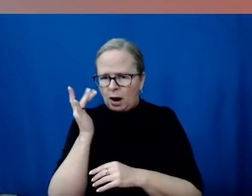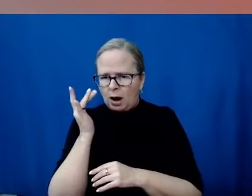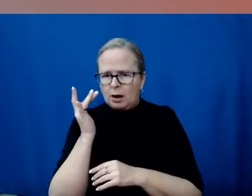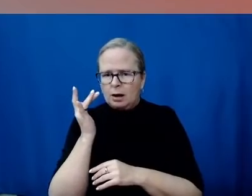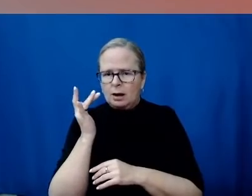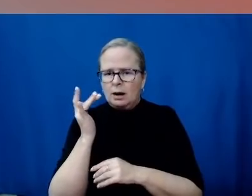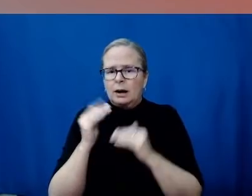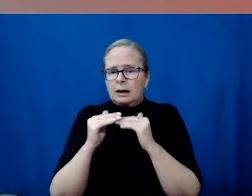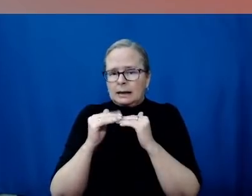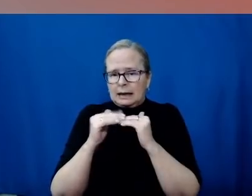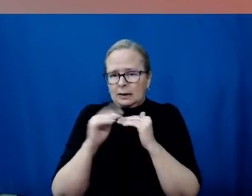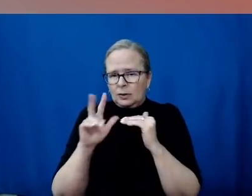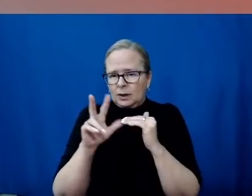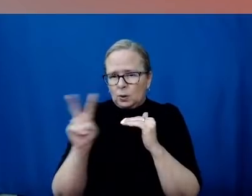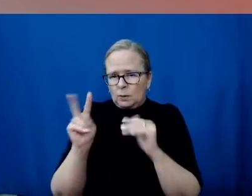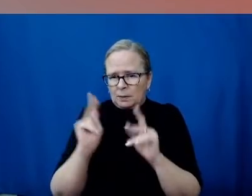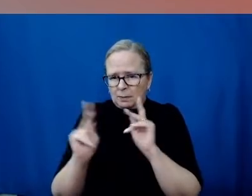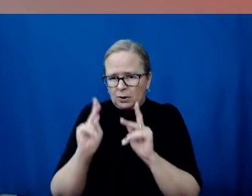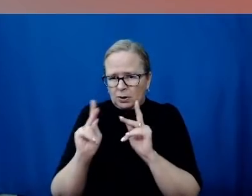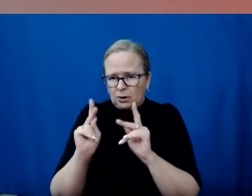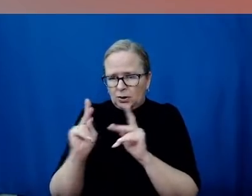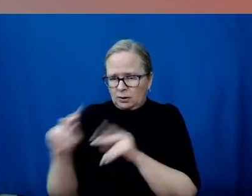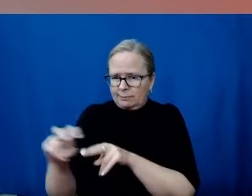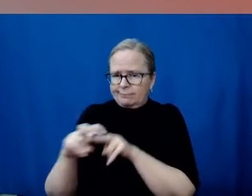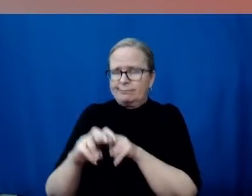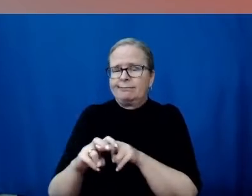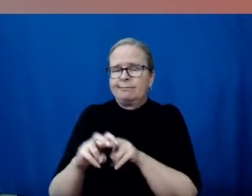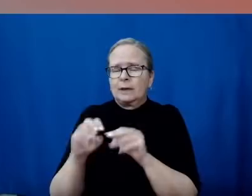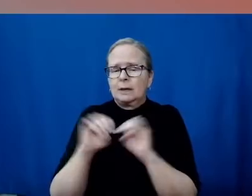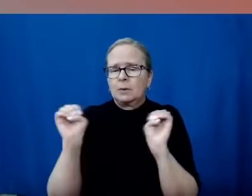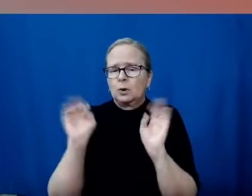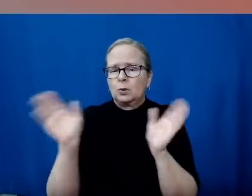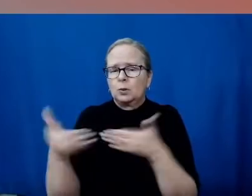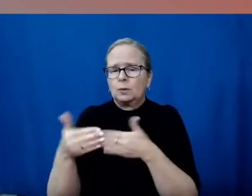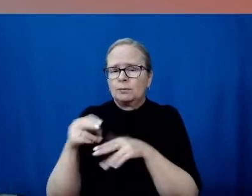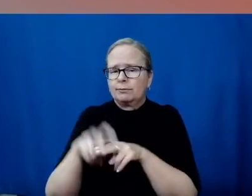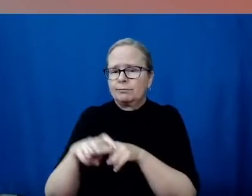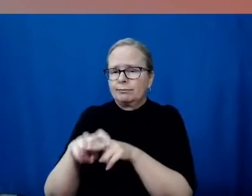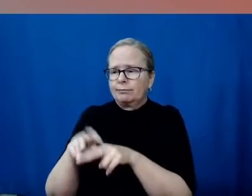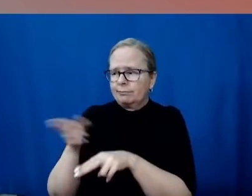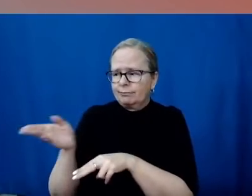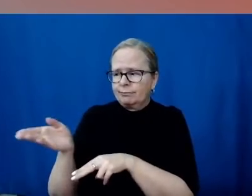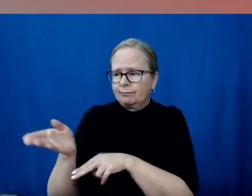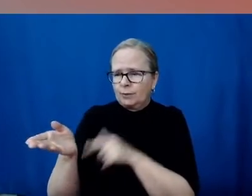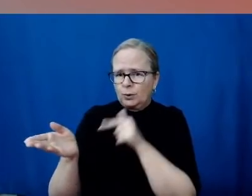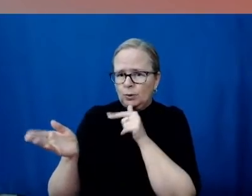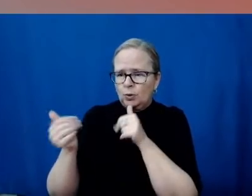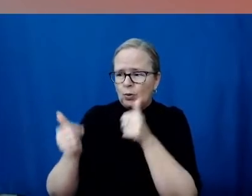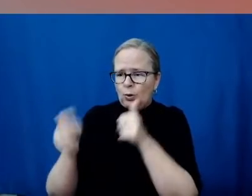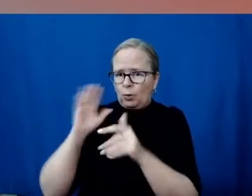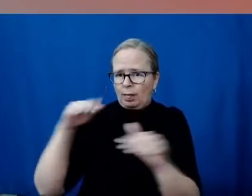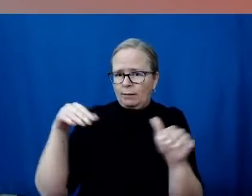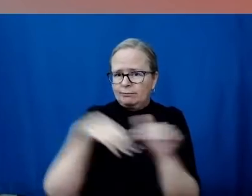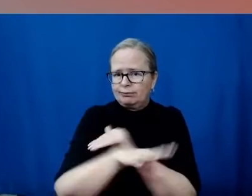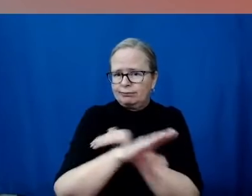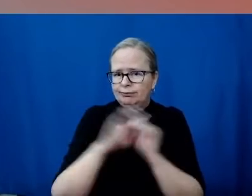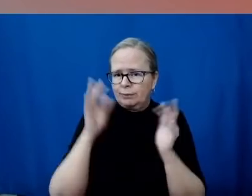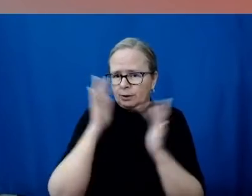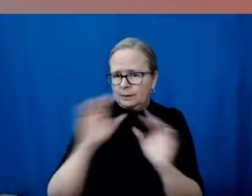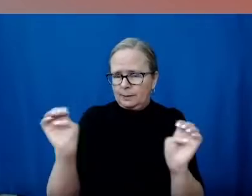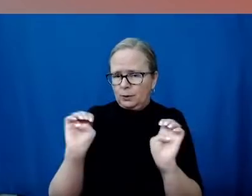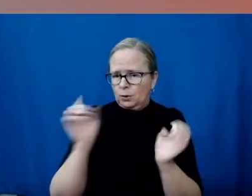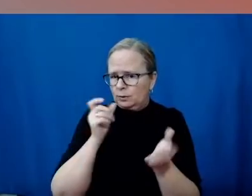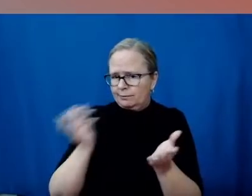time, there's probably at least 32 patients sitting in our emerge departments that are either admitted or going to be admitted on that day. So